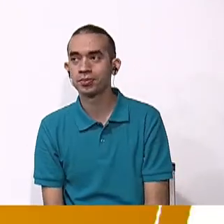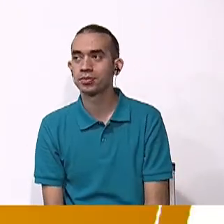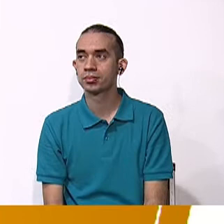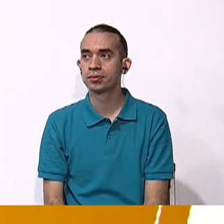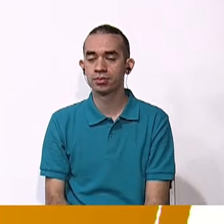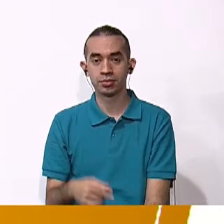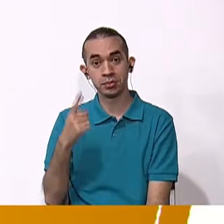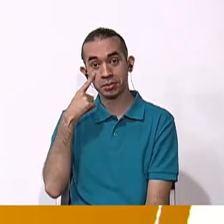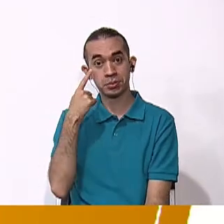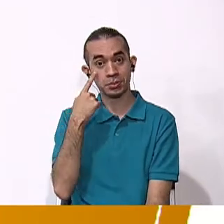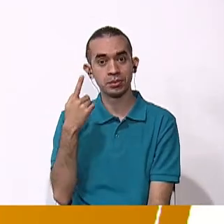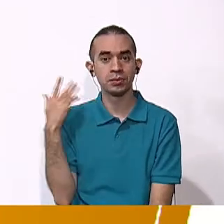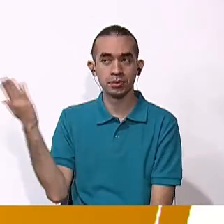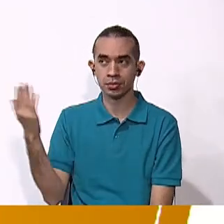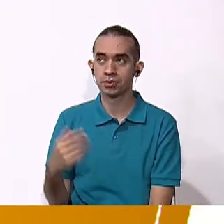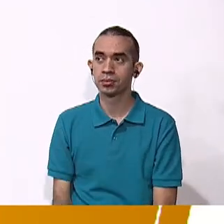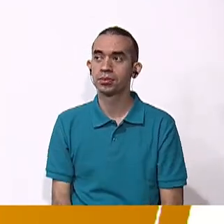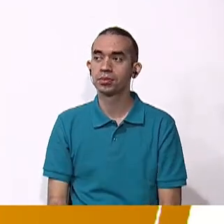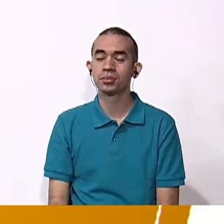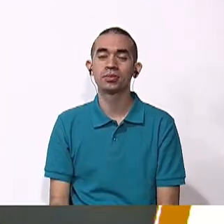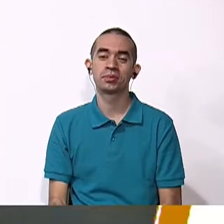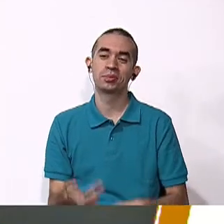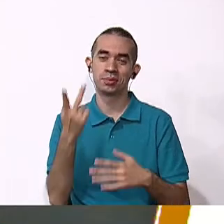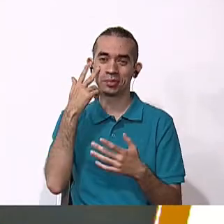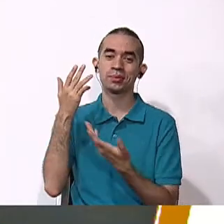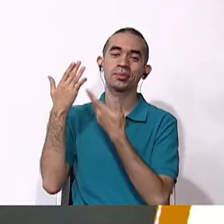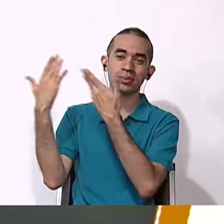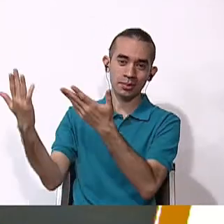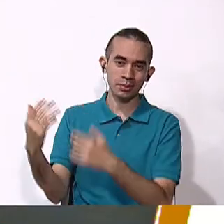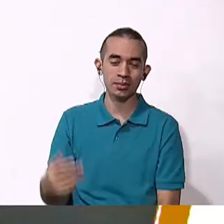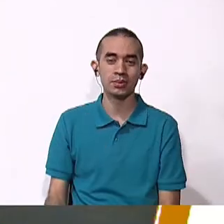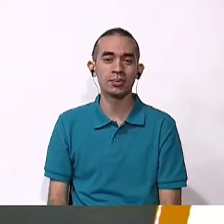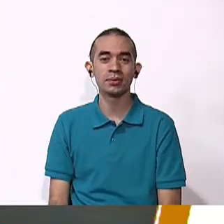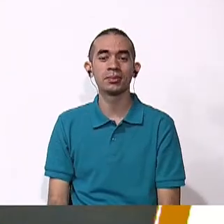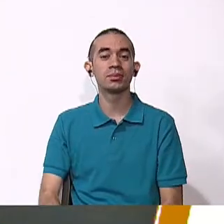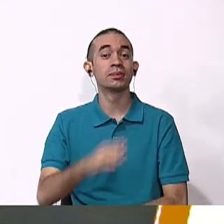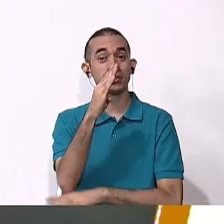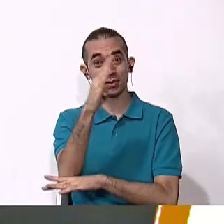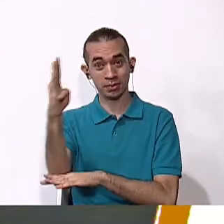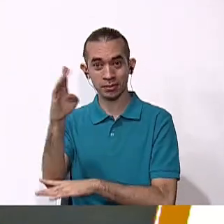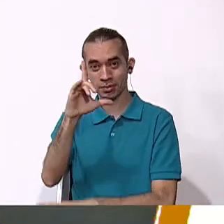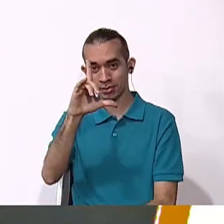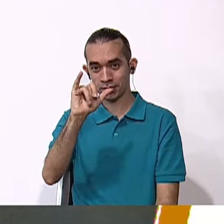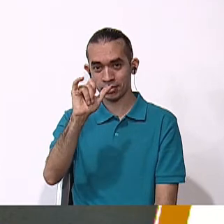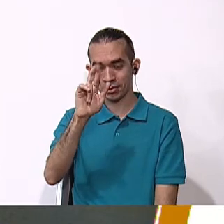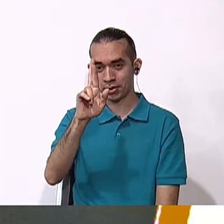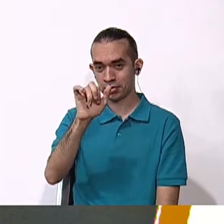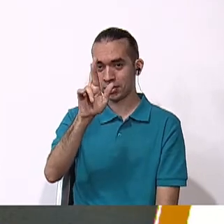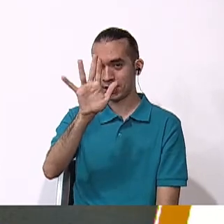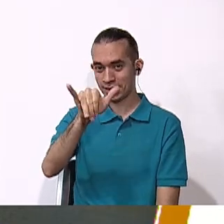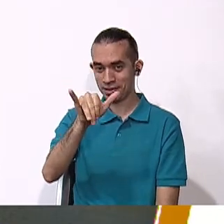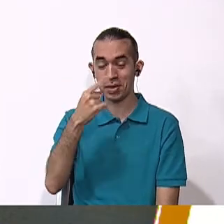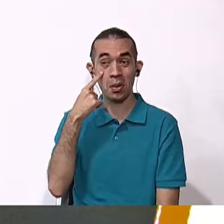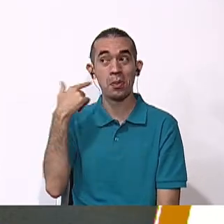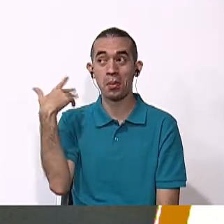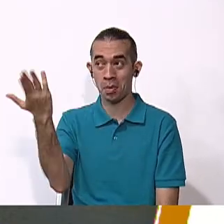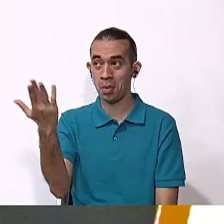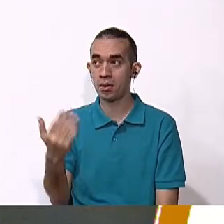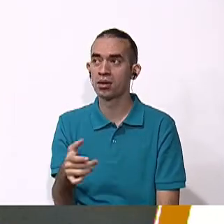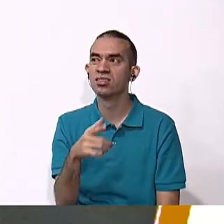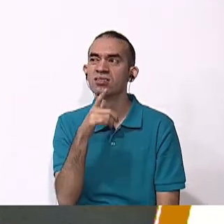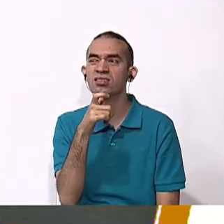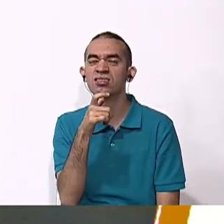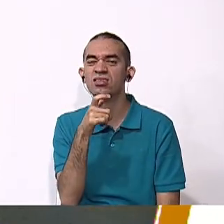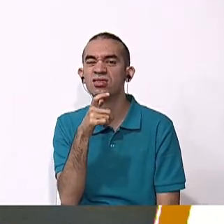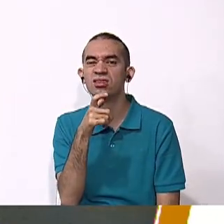Look. Now, look. This is the library. Very good. And who